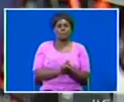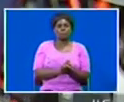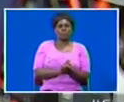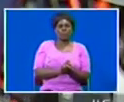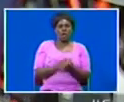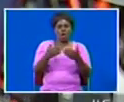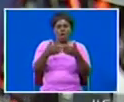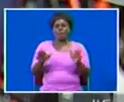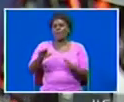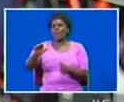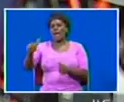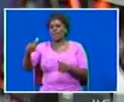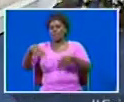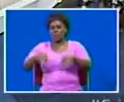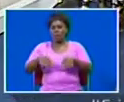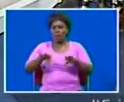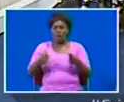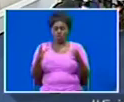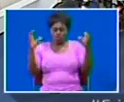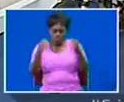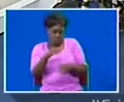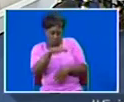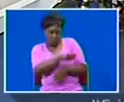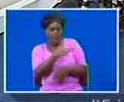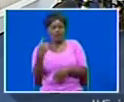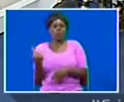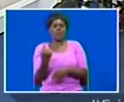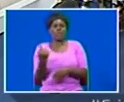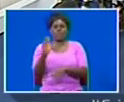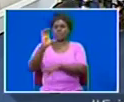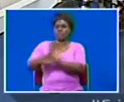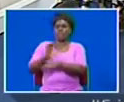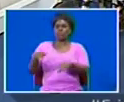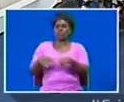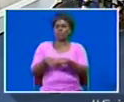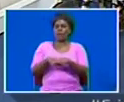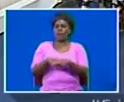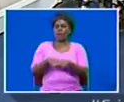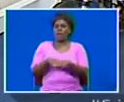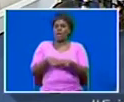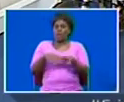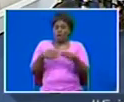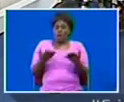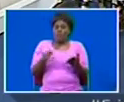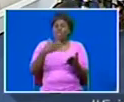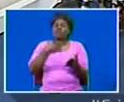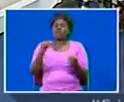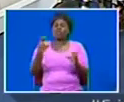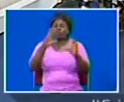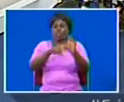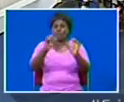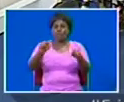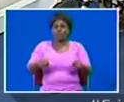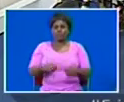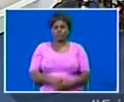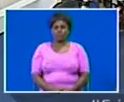this open to other bikers, or is it just bikers from the church, or anybody who else wants to join the cause?